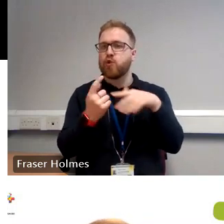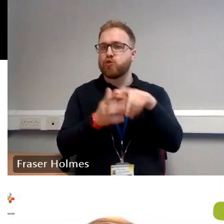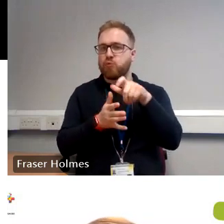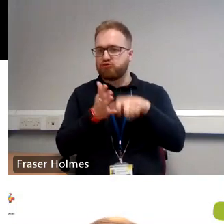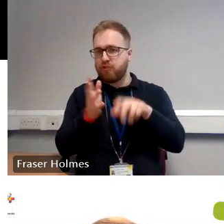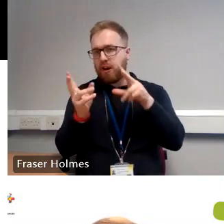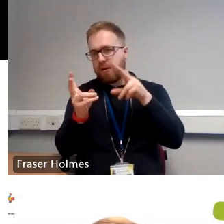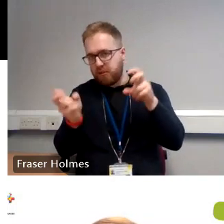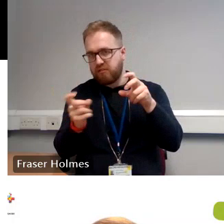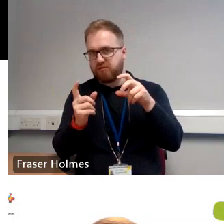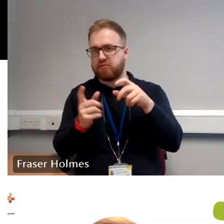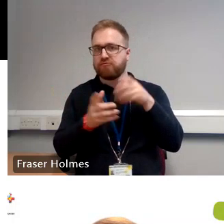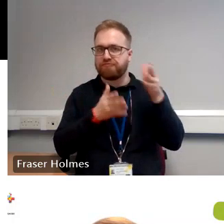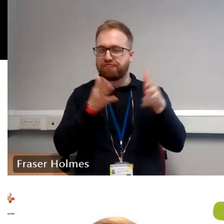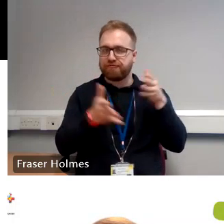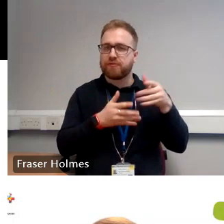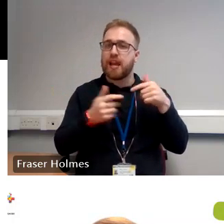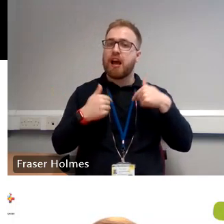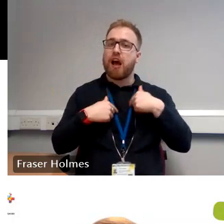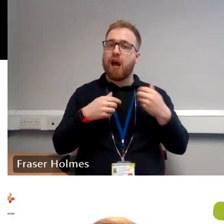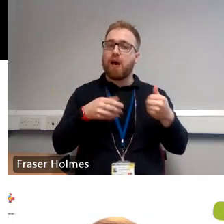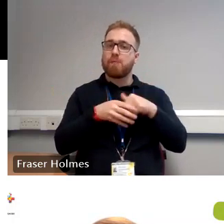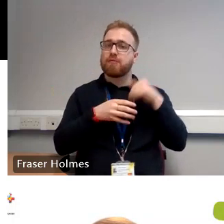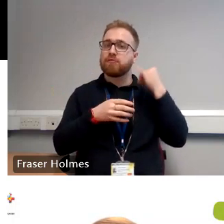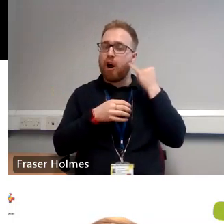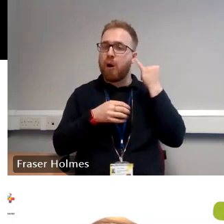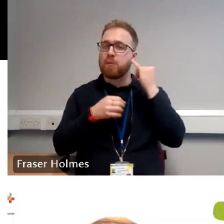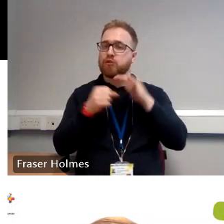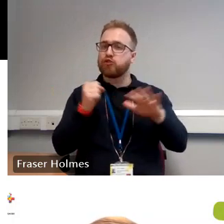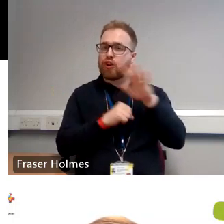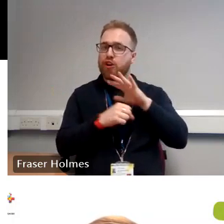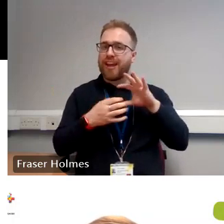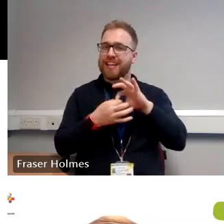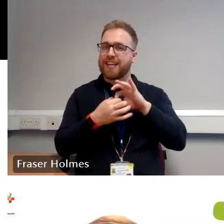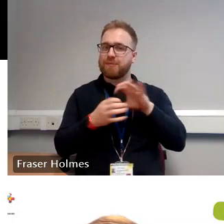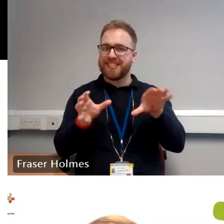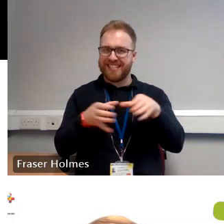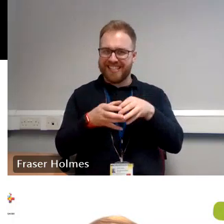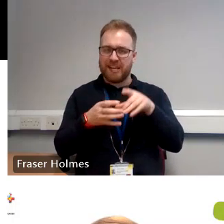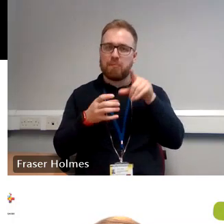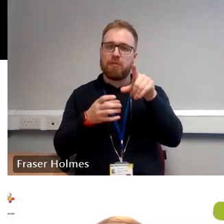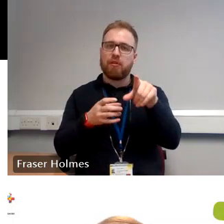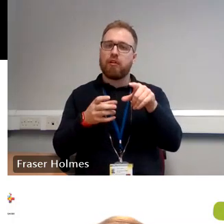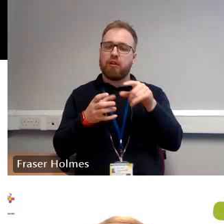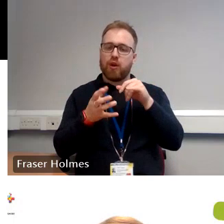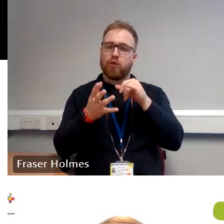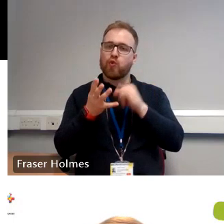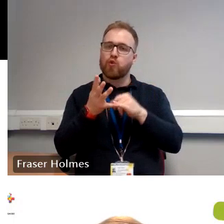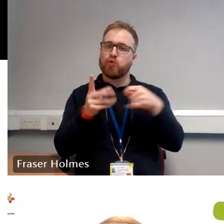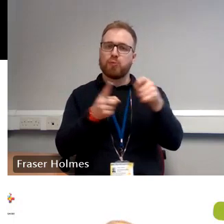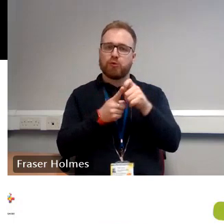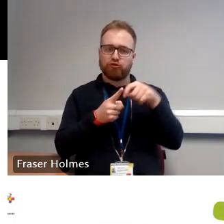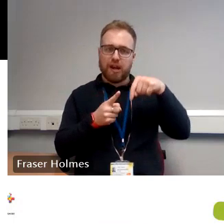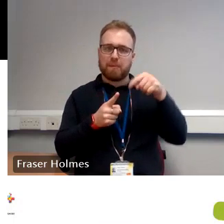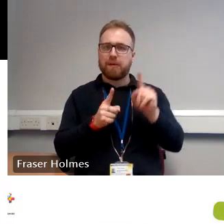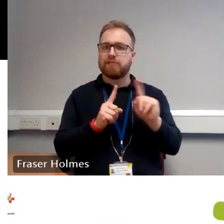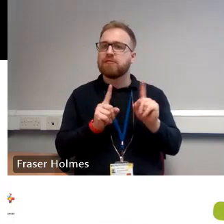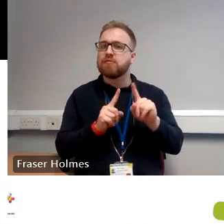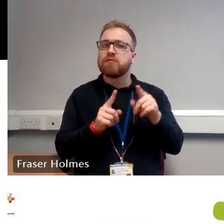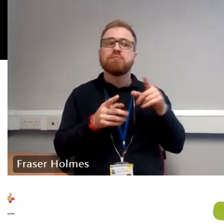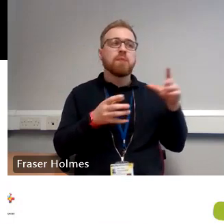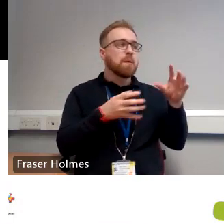Derbyshire Communications Engagement team. And social prescribing's an approach bringing together people with activities, groups